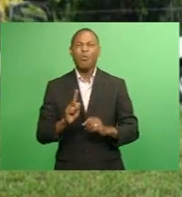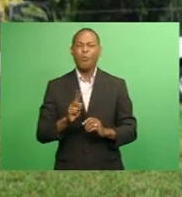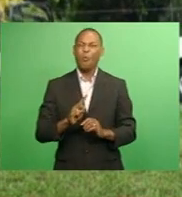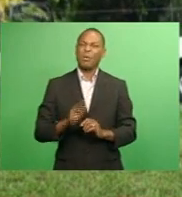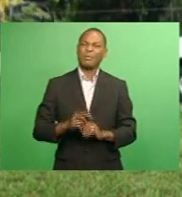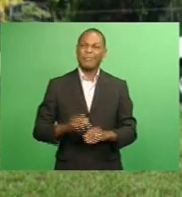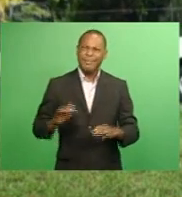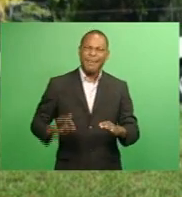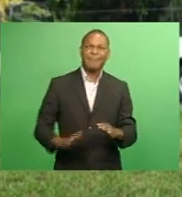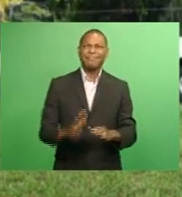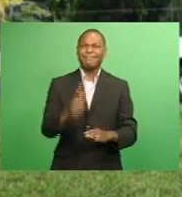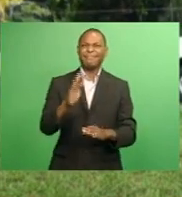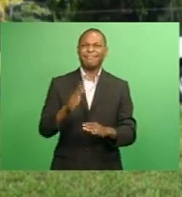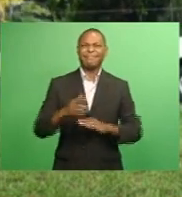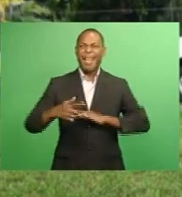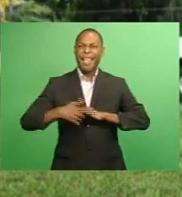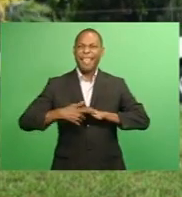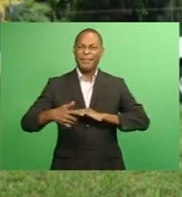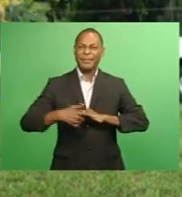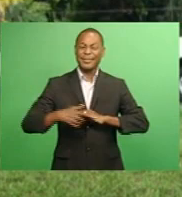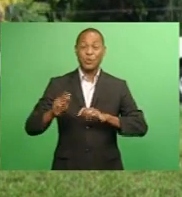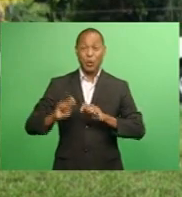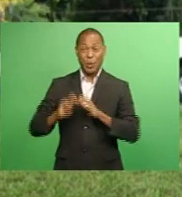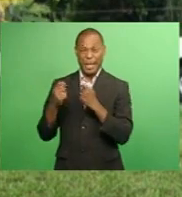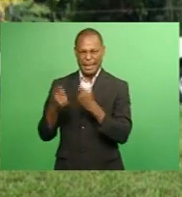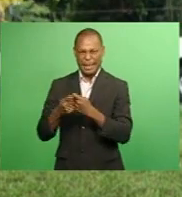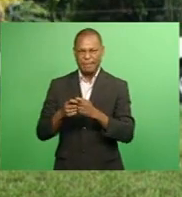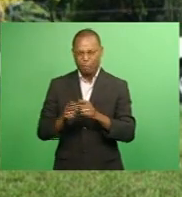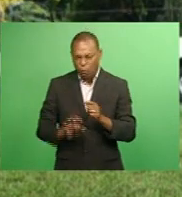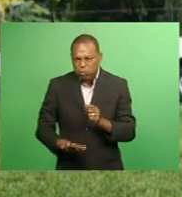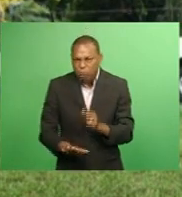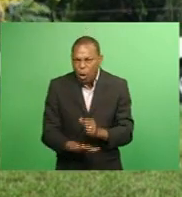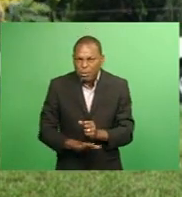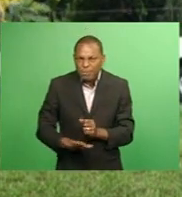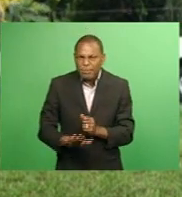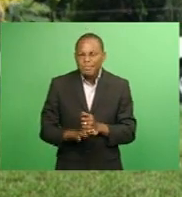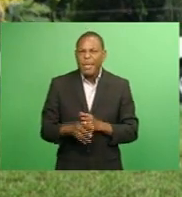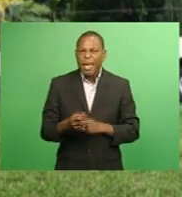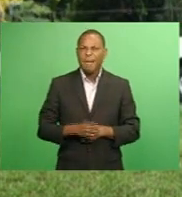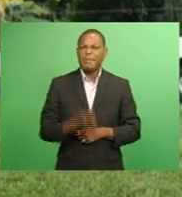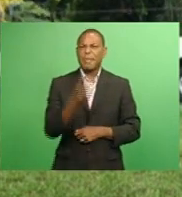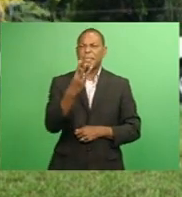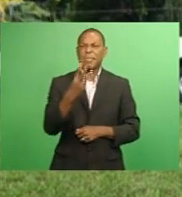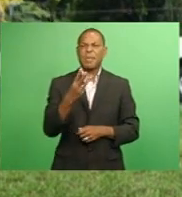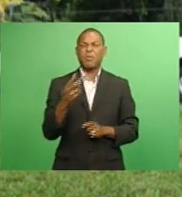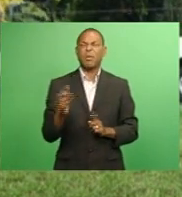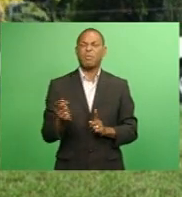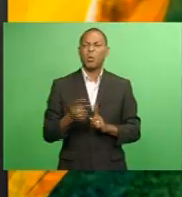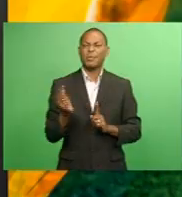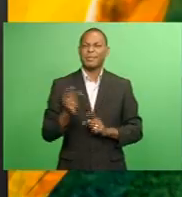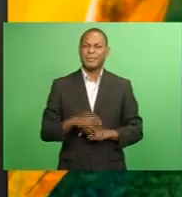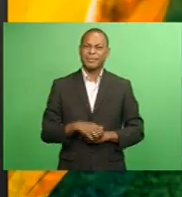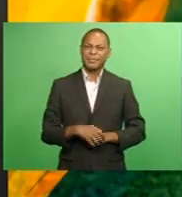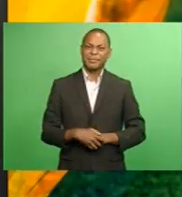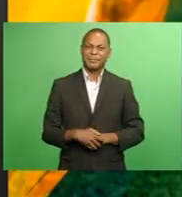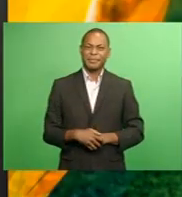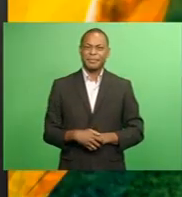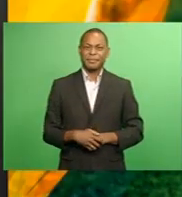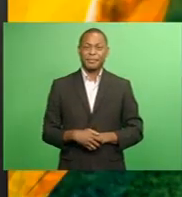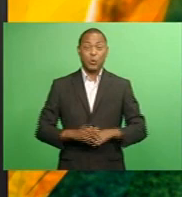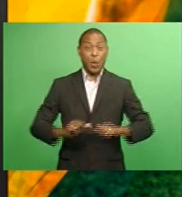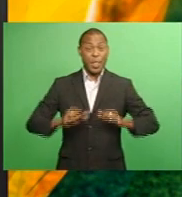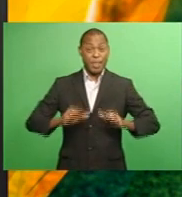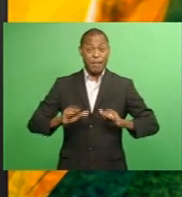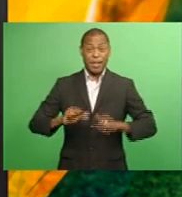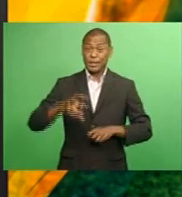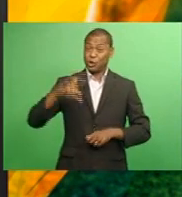Zone competition. The team is bottom placed with 3 points. Karleni Tavi, FBC Sports. Defending champions of